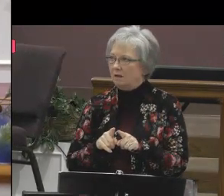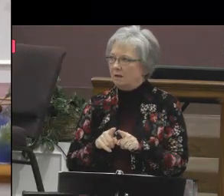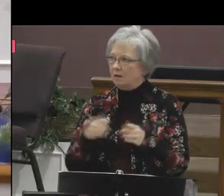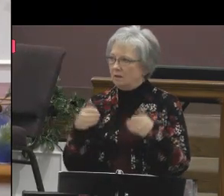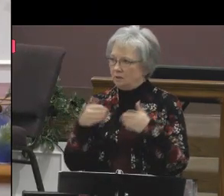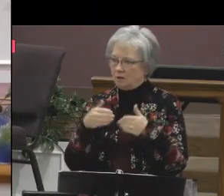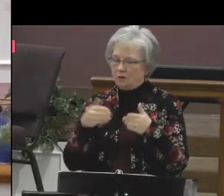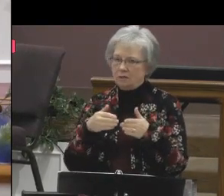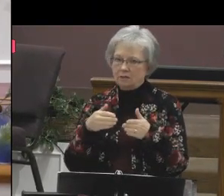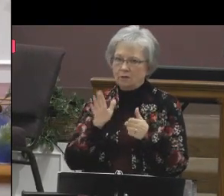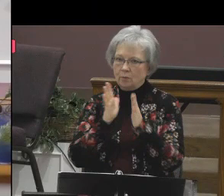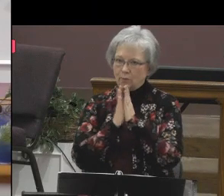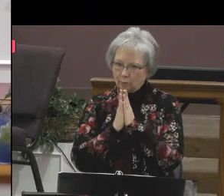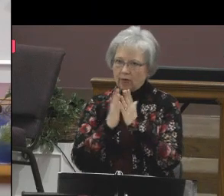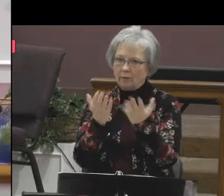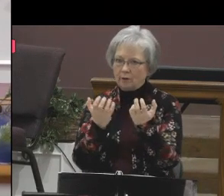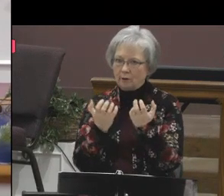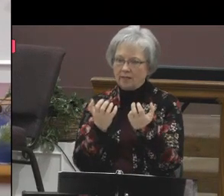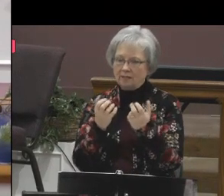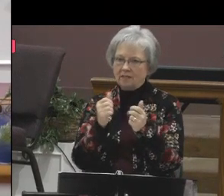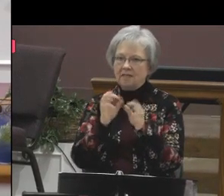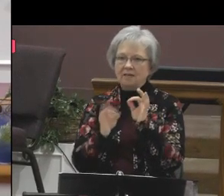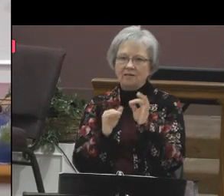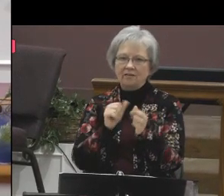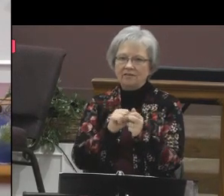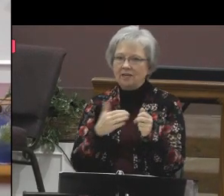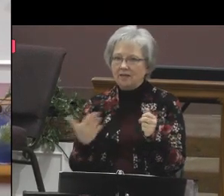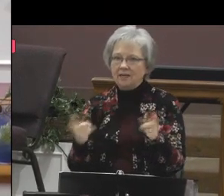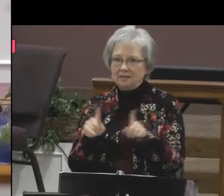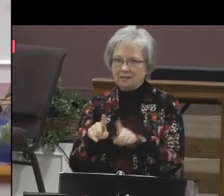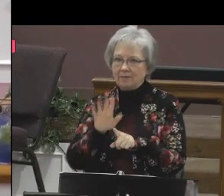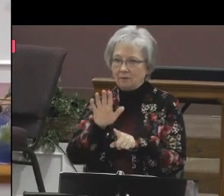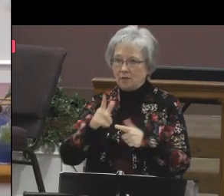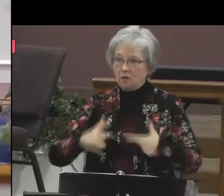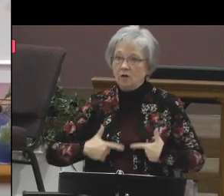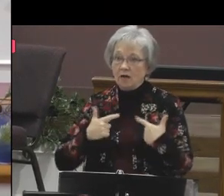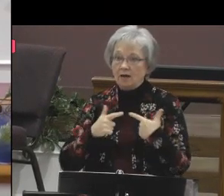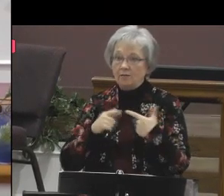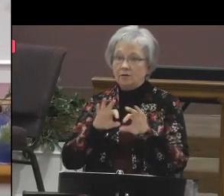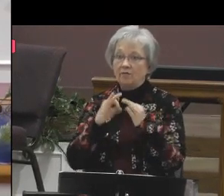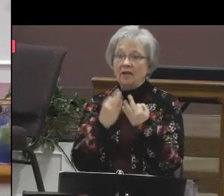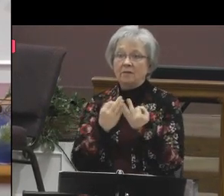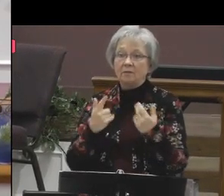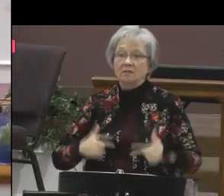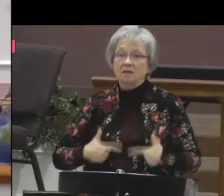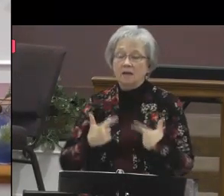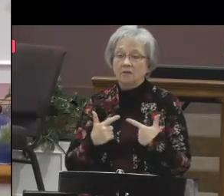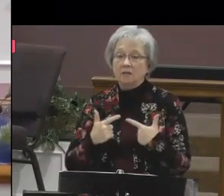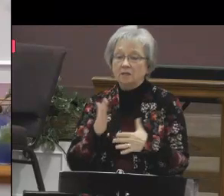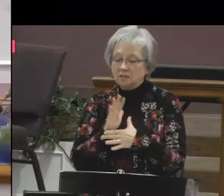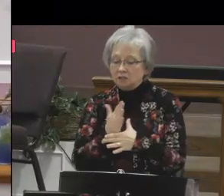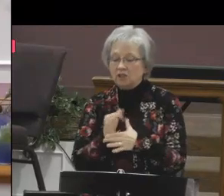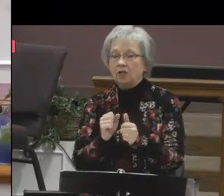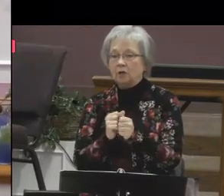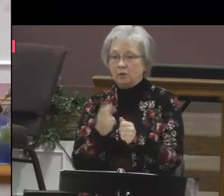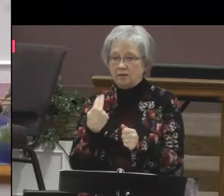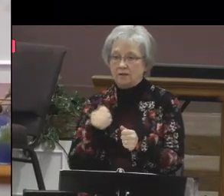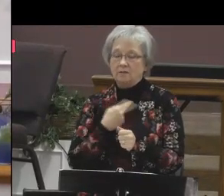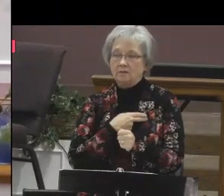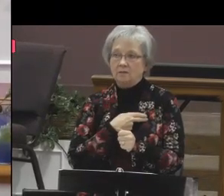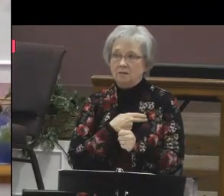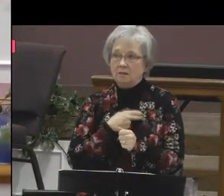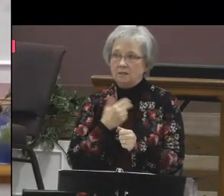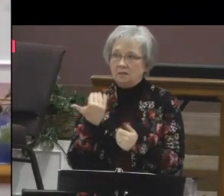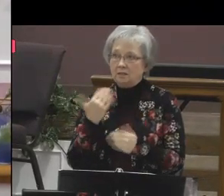on the back there is prayer requests. If there's anything going on in your life or your family's life that we can be praying about, we'd encourage you to share that with us.